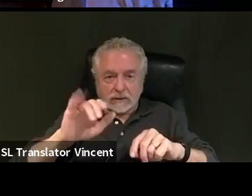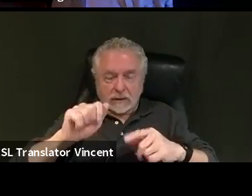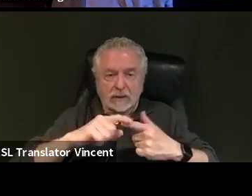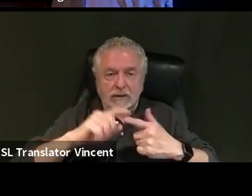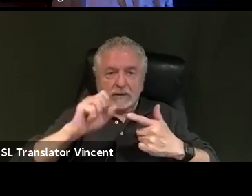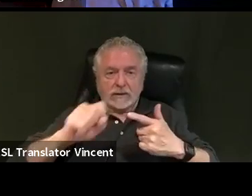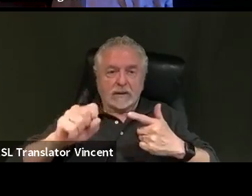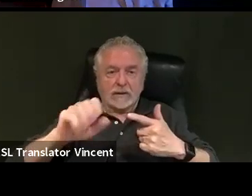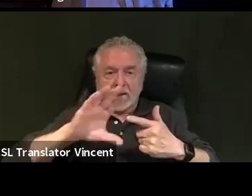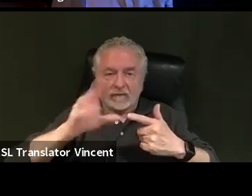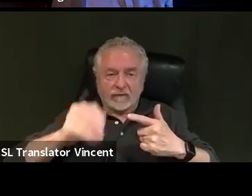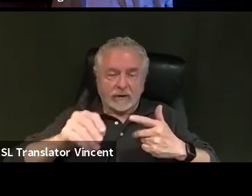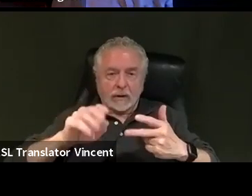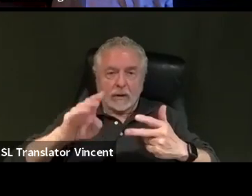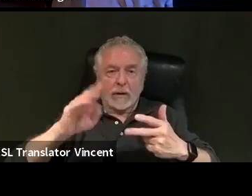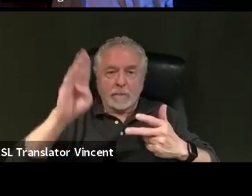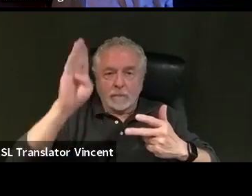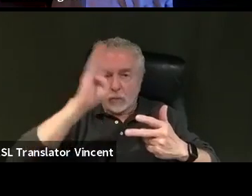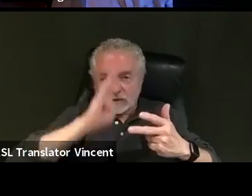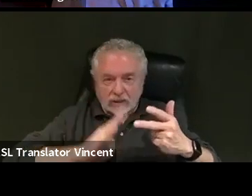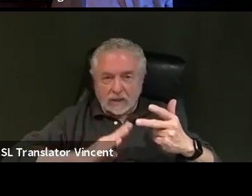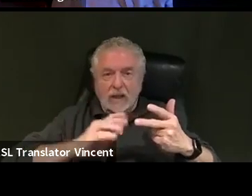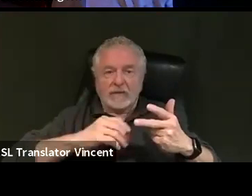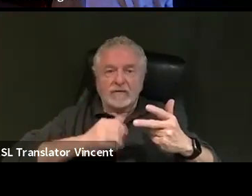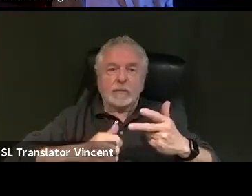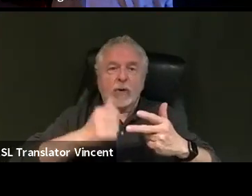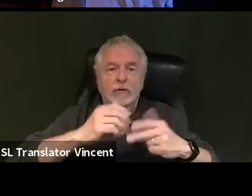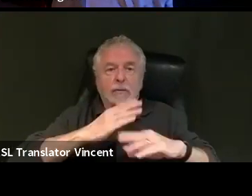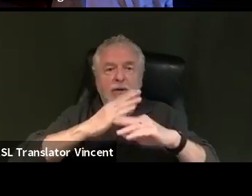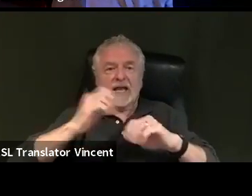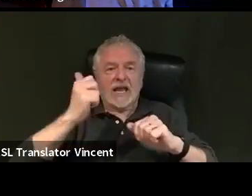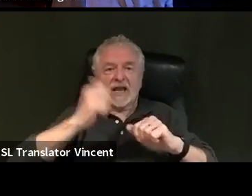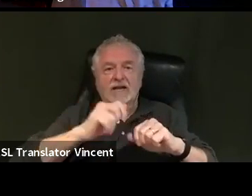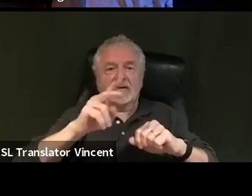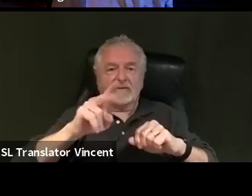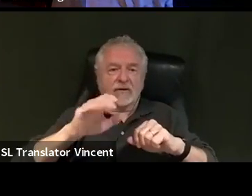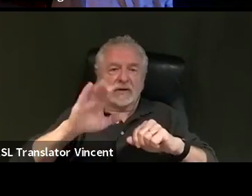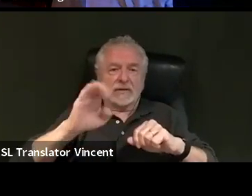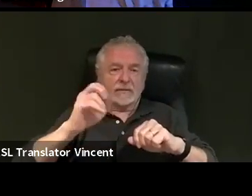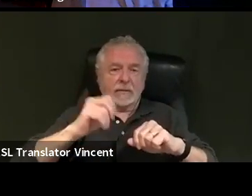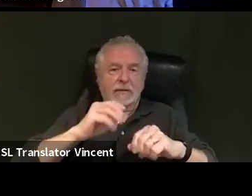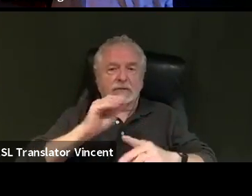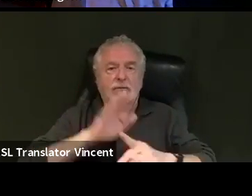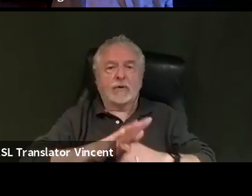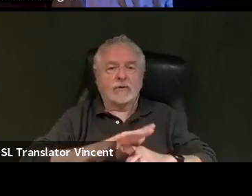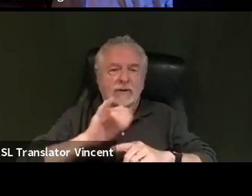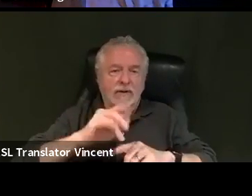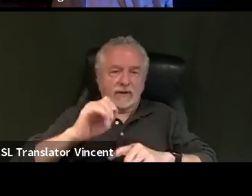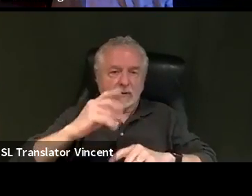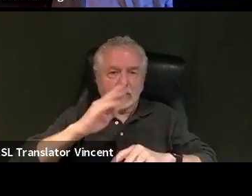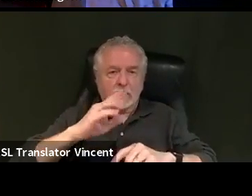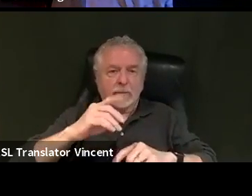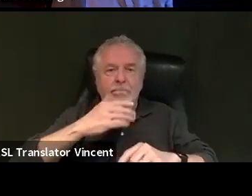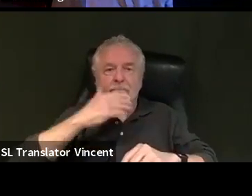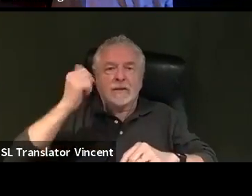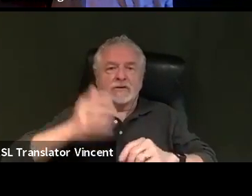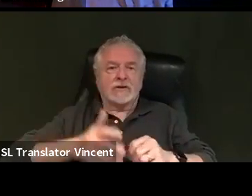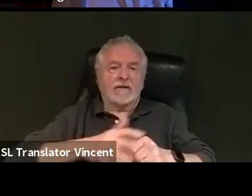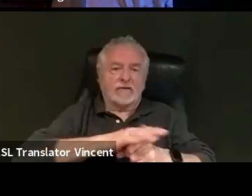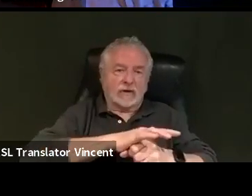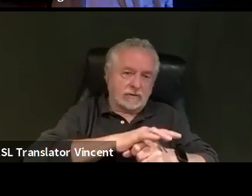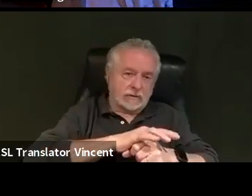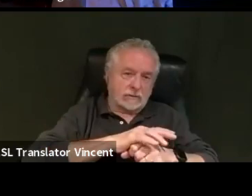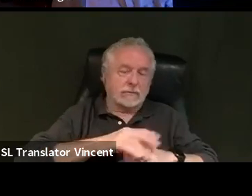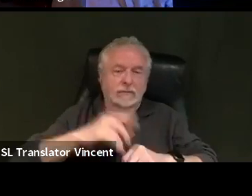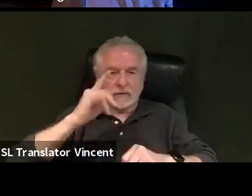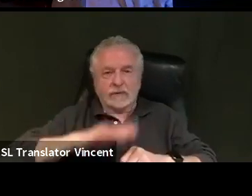and Brazil, I would want to know that I have the most protection against any variants I might be exposed to. And the vaccine seems to be the best coverage